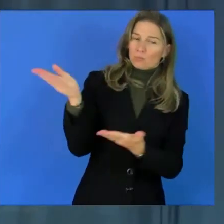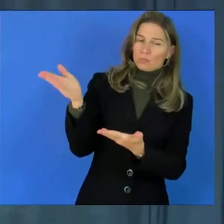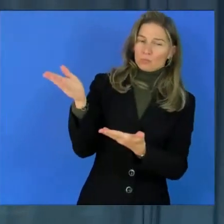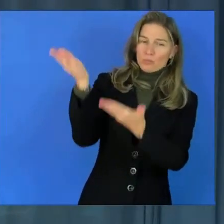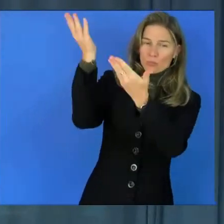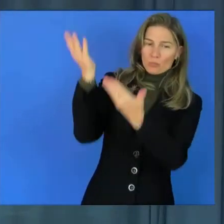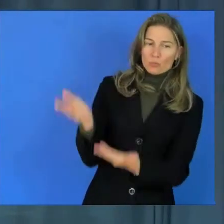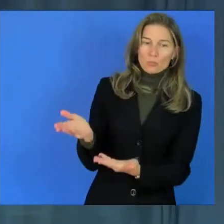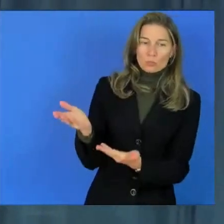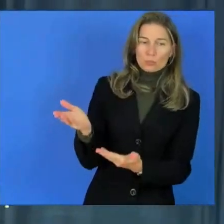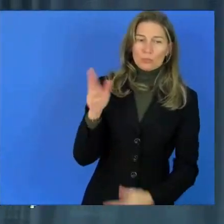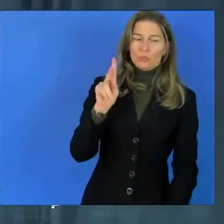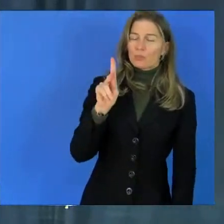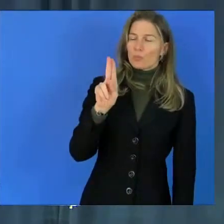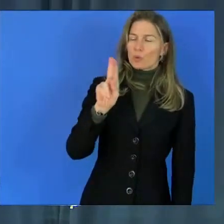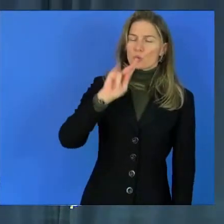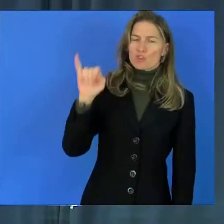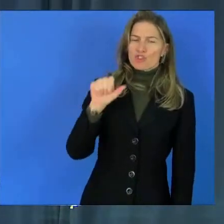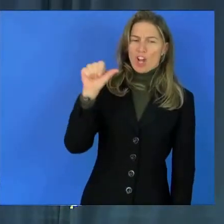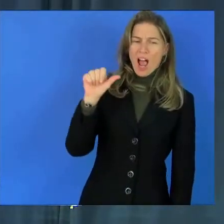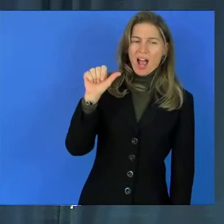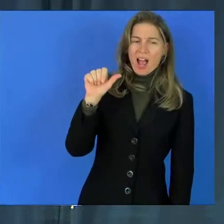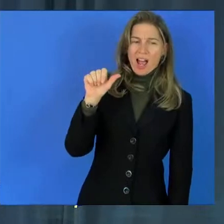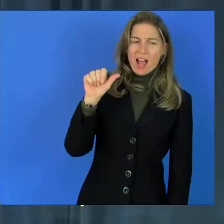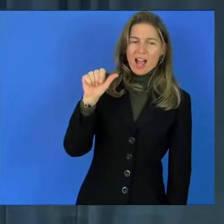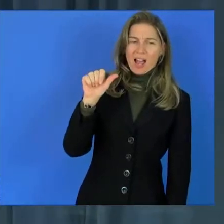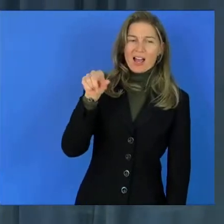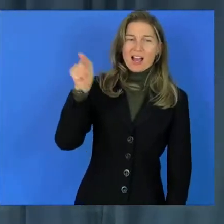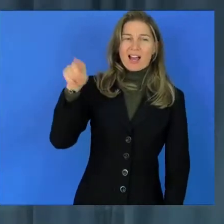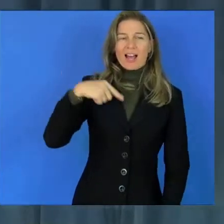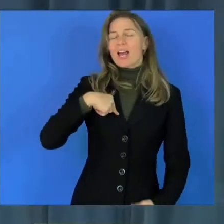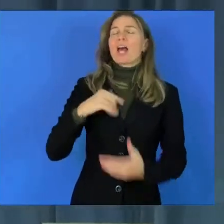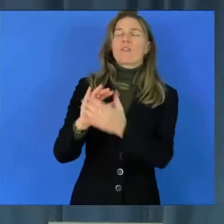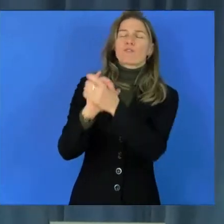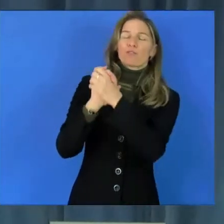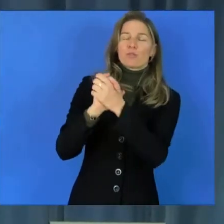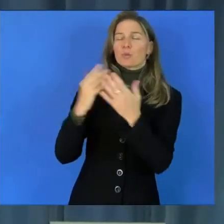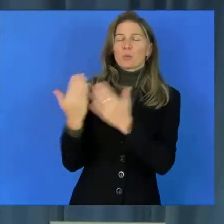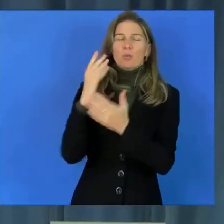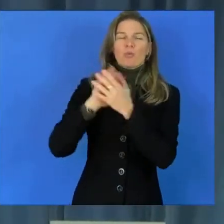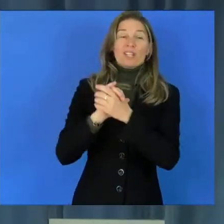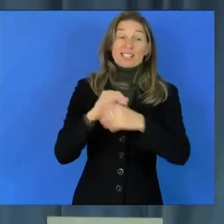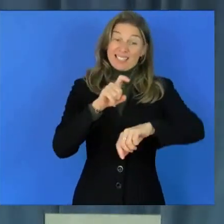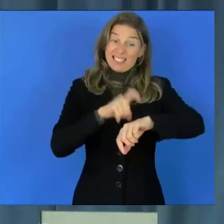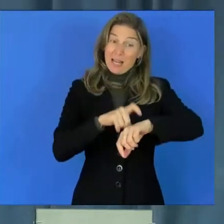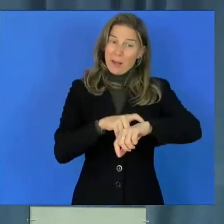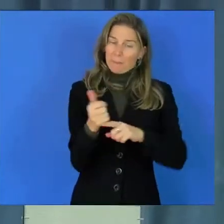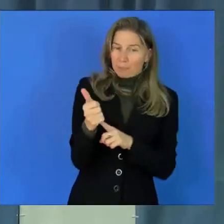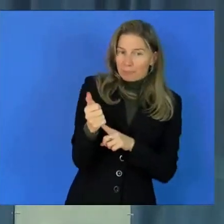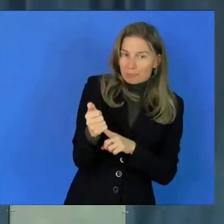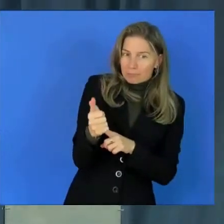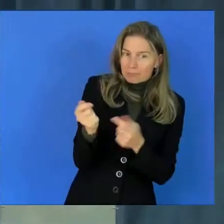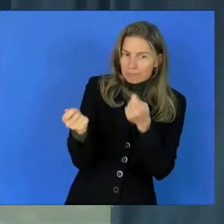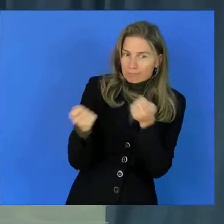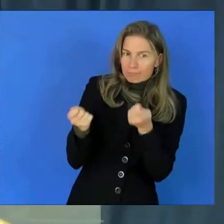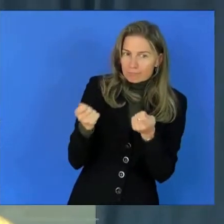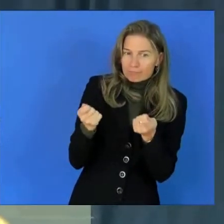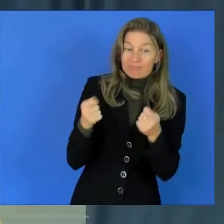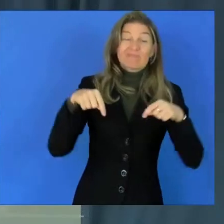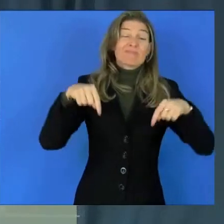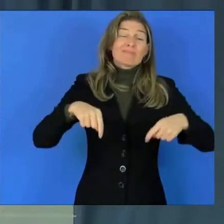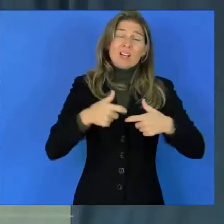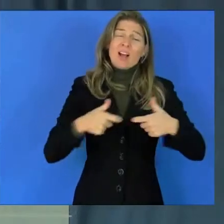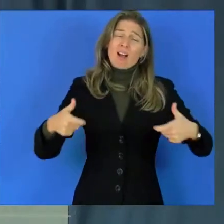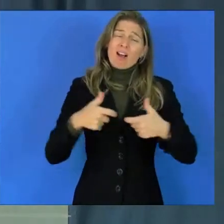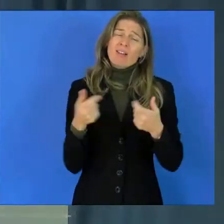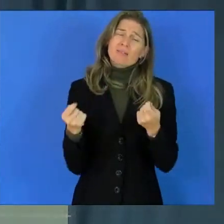friend. She is the timekeeper. Time is really important for us in this conference. She is going to tell me